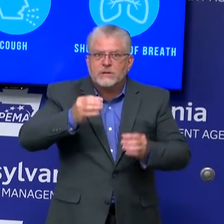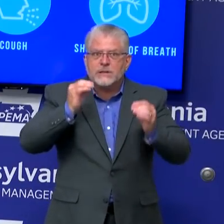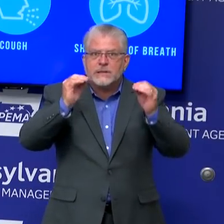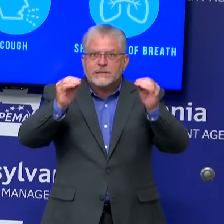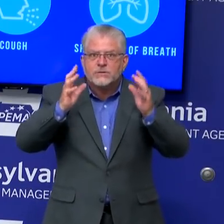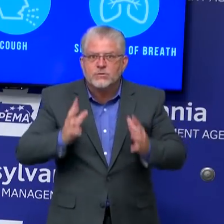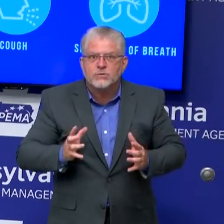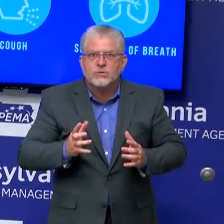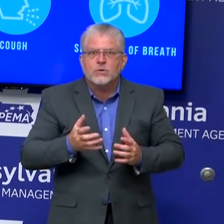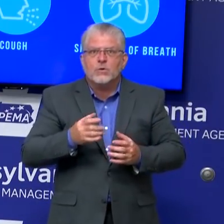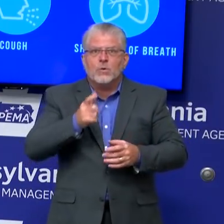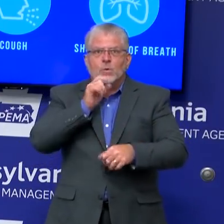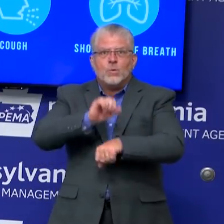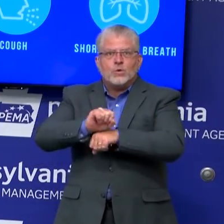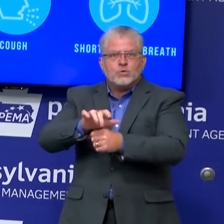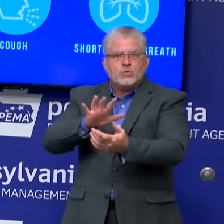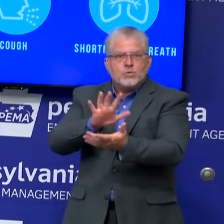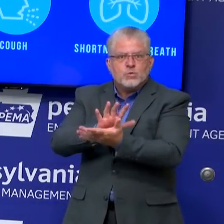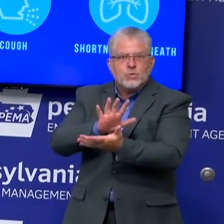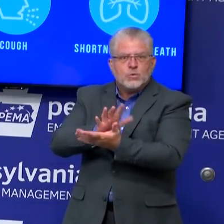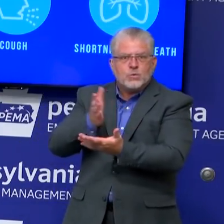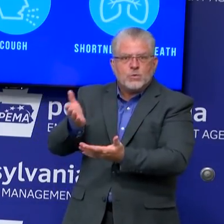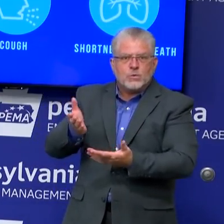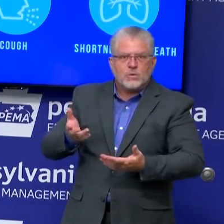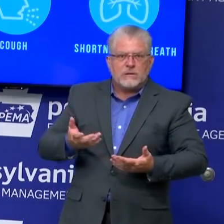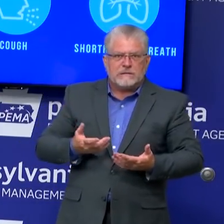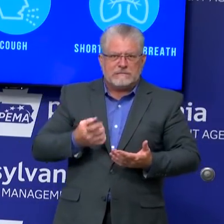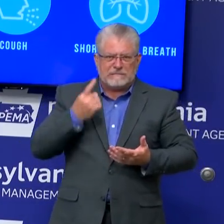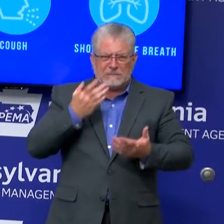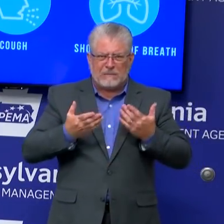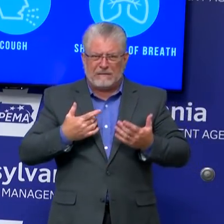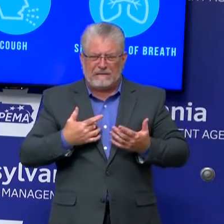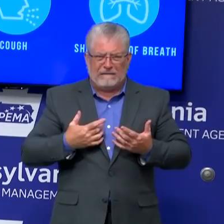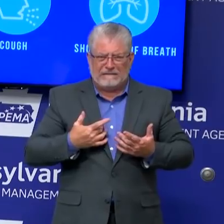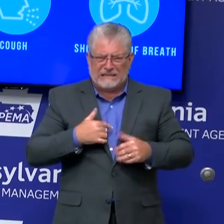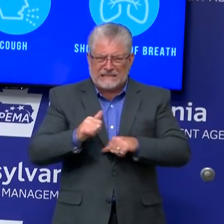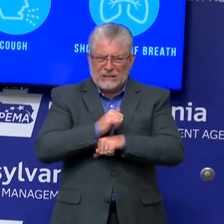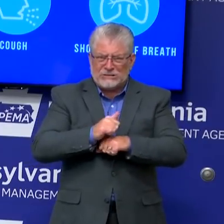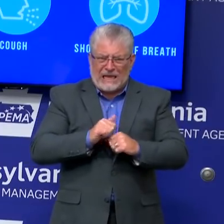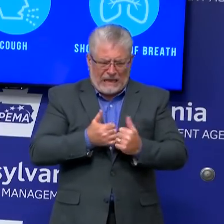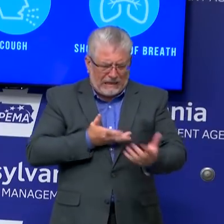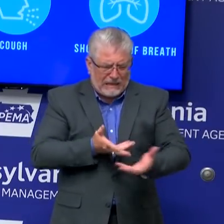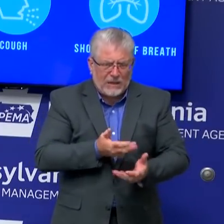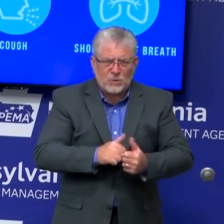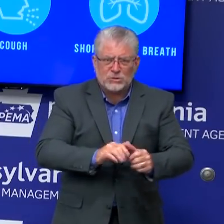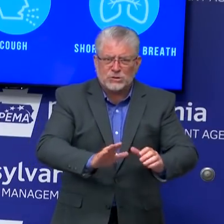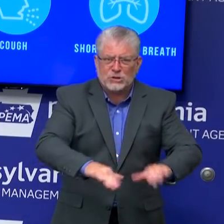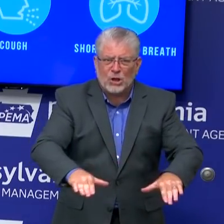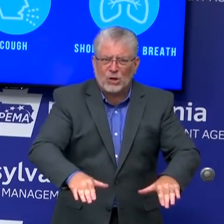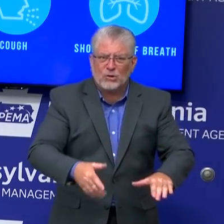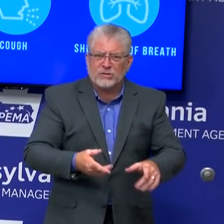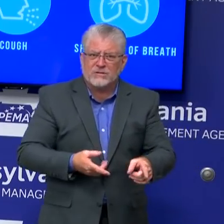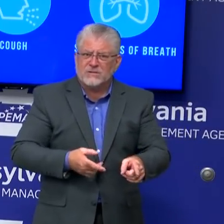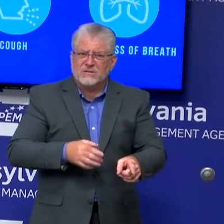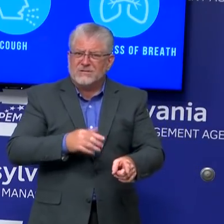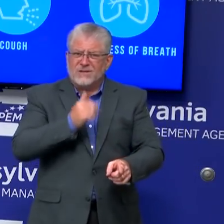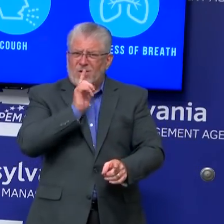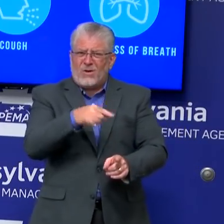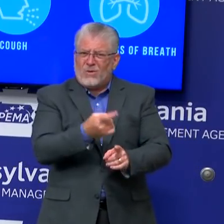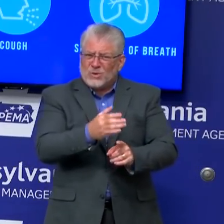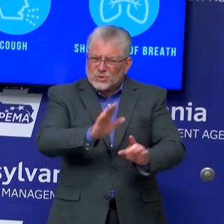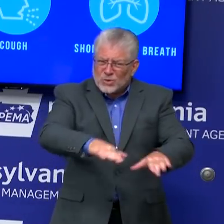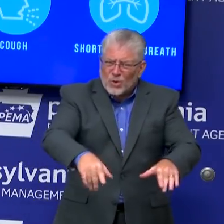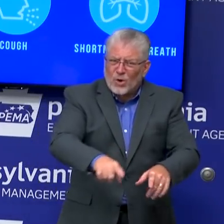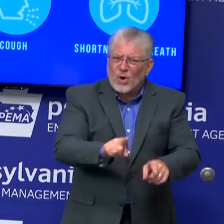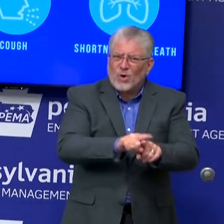thinking about their own risks, and that children did not live in a vacuum. And as much as we knew that we needed to get families back to